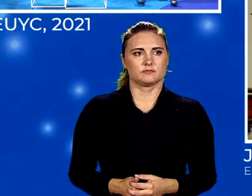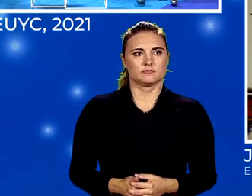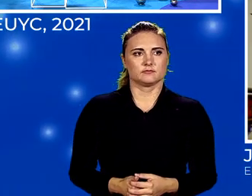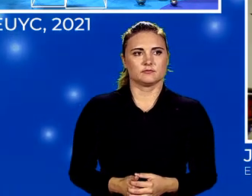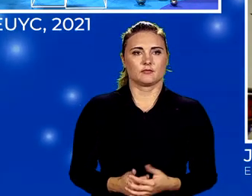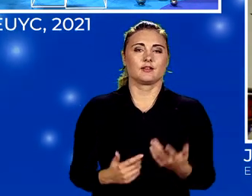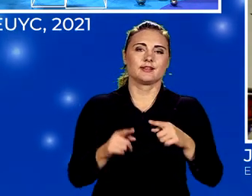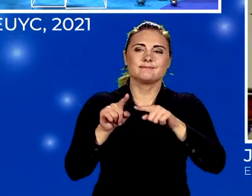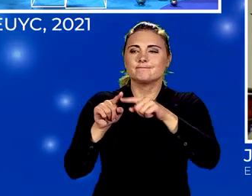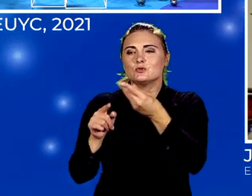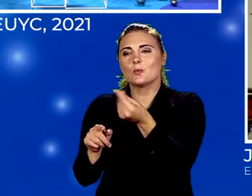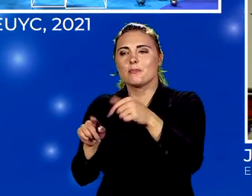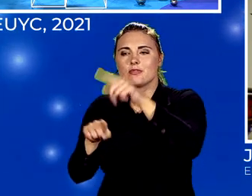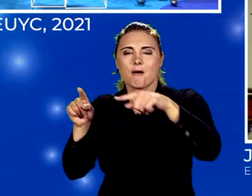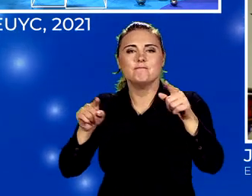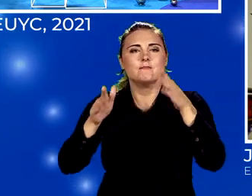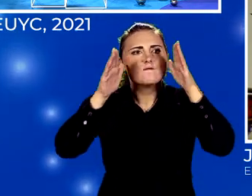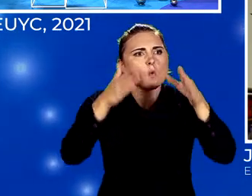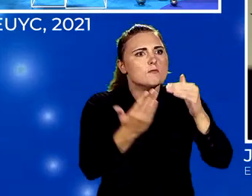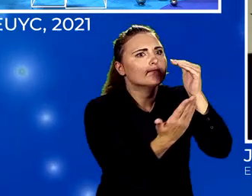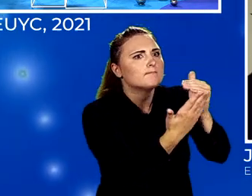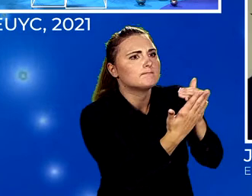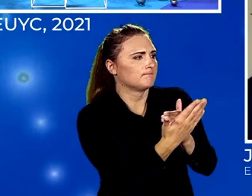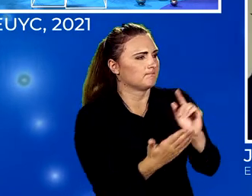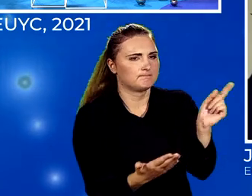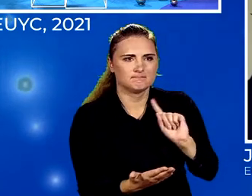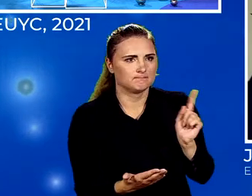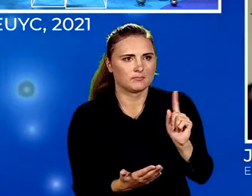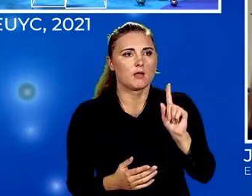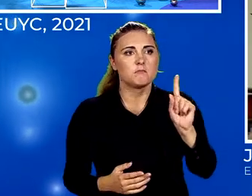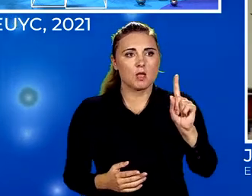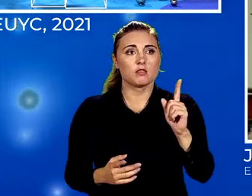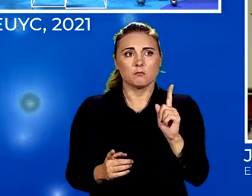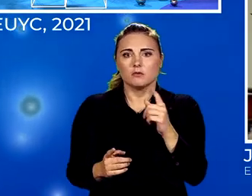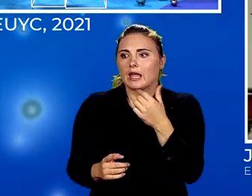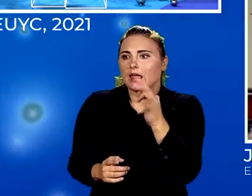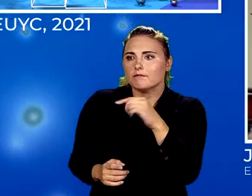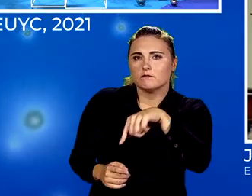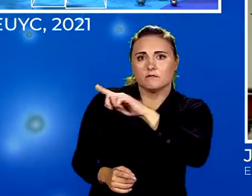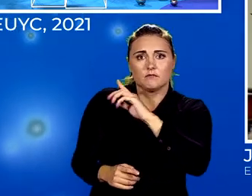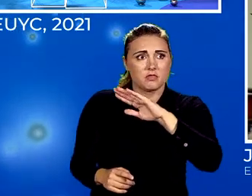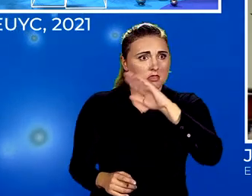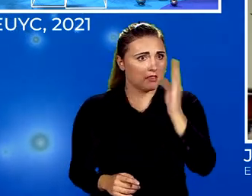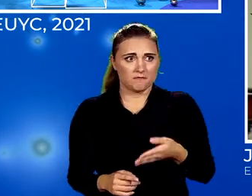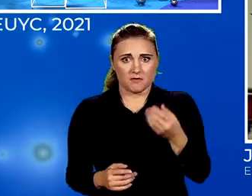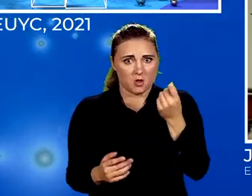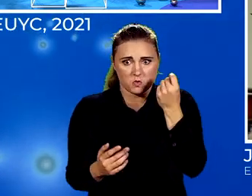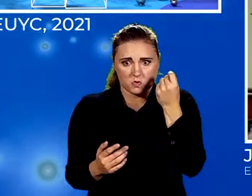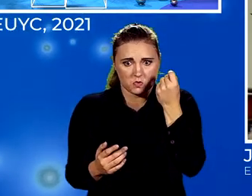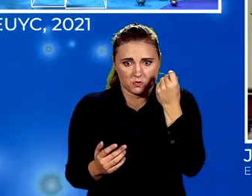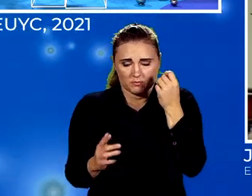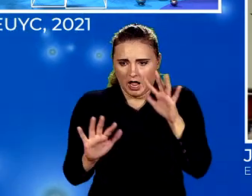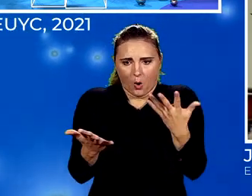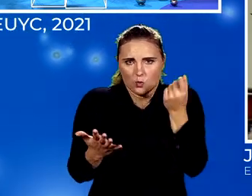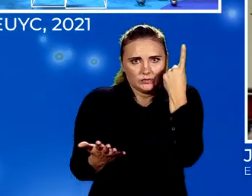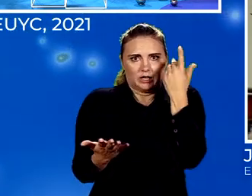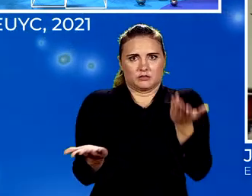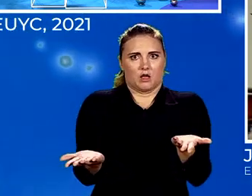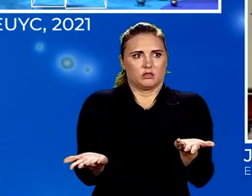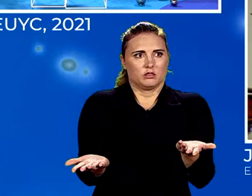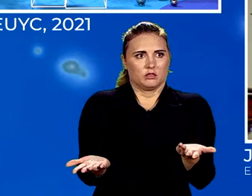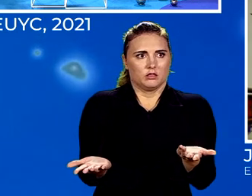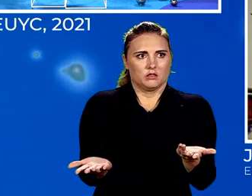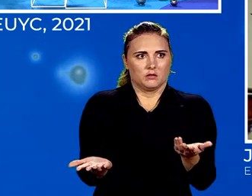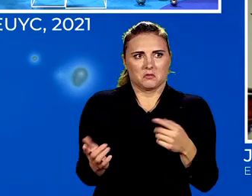Of course, there is a lot of misunderstanding. People think that some people think that you can never have any